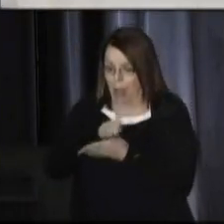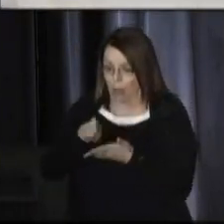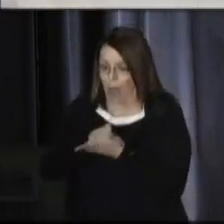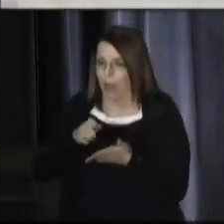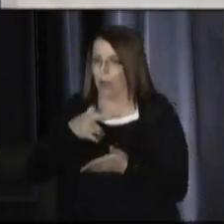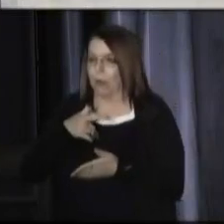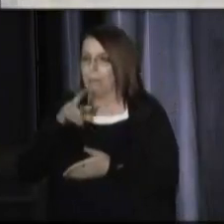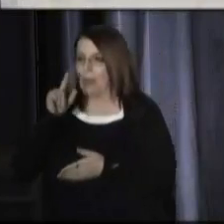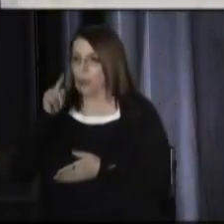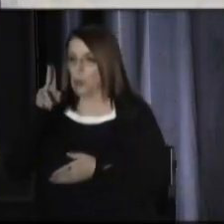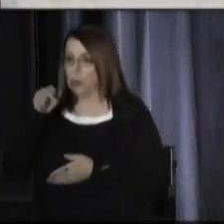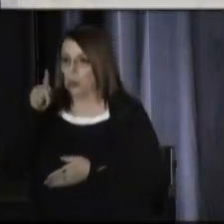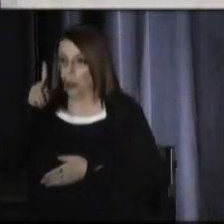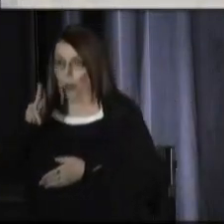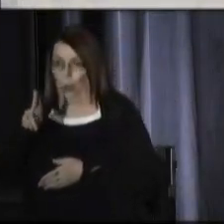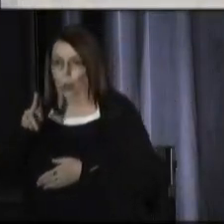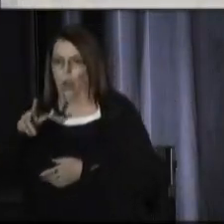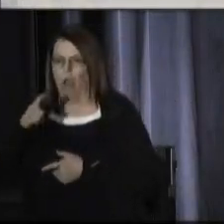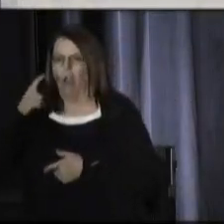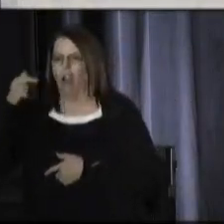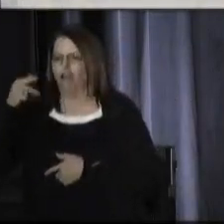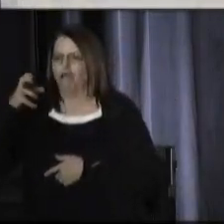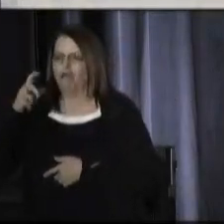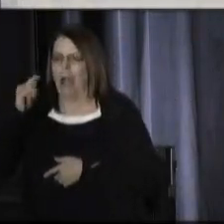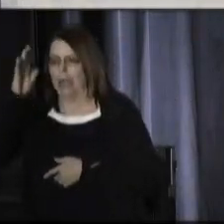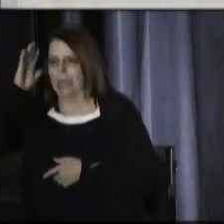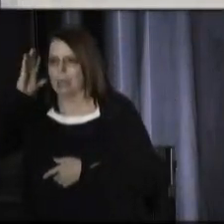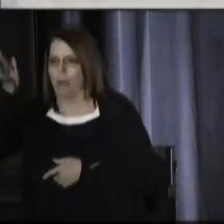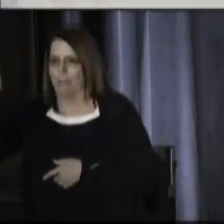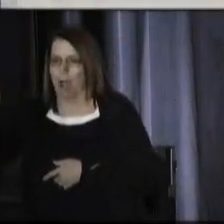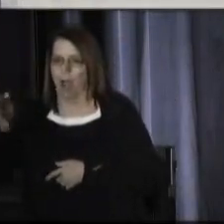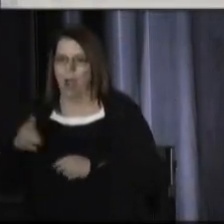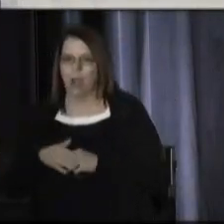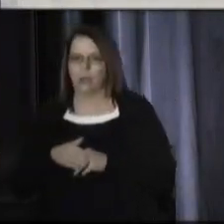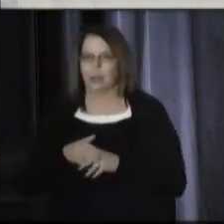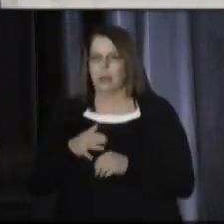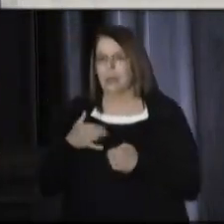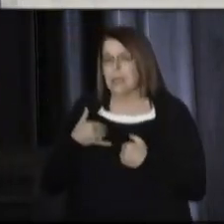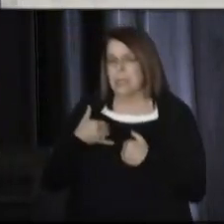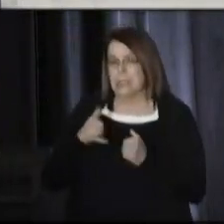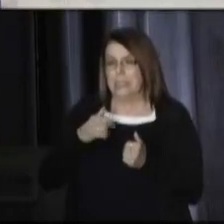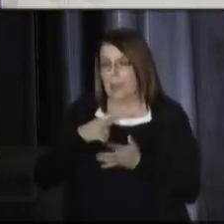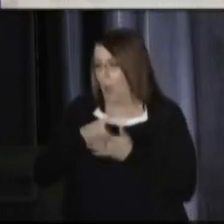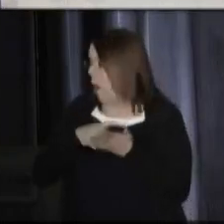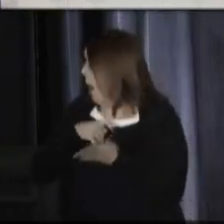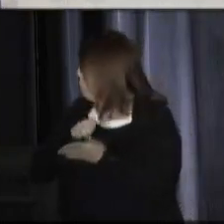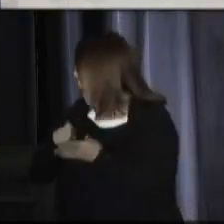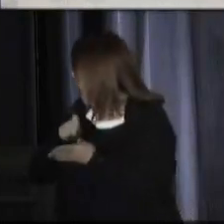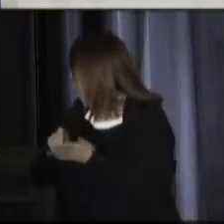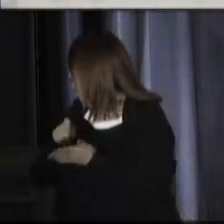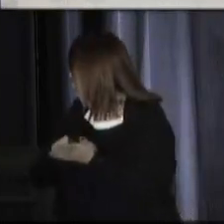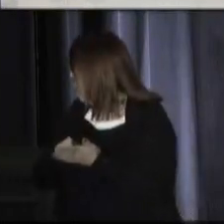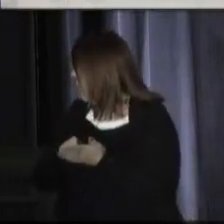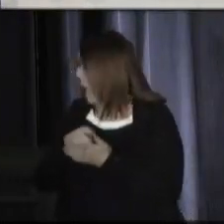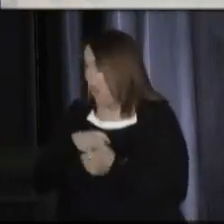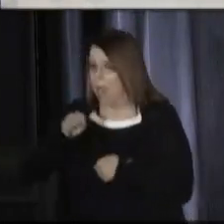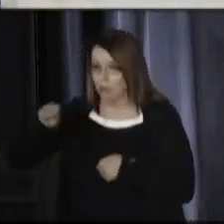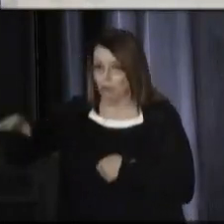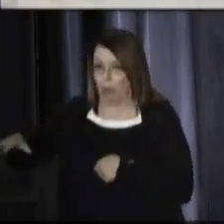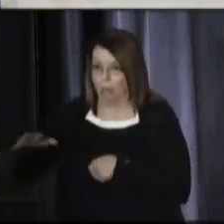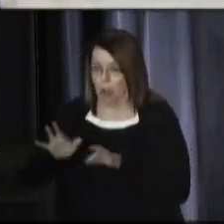got everything a little bit wrong. So also her flourishes, the mistakes she would make, the way that she would kind of get back